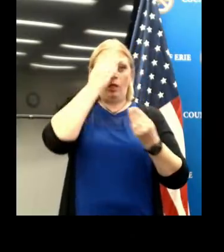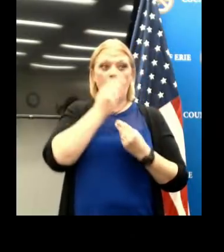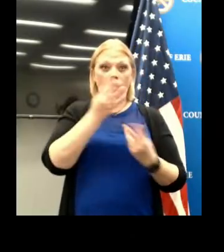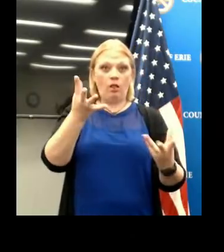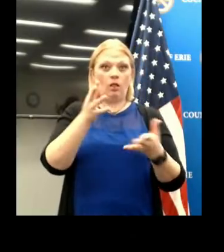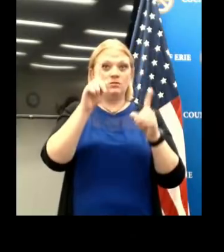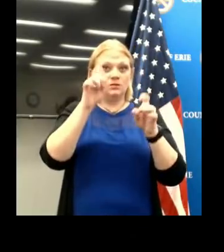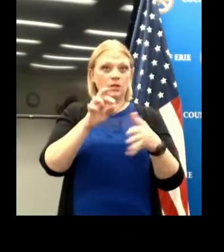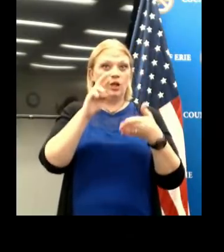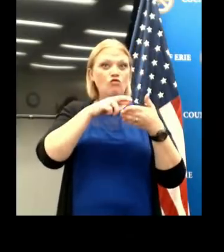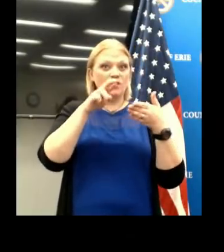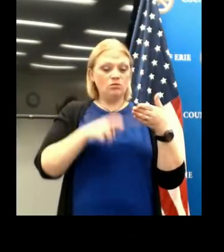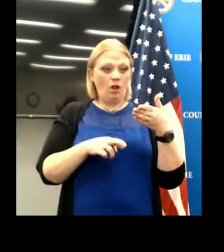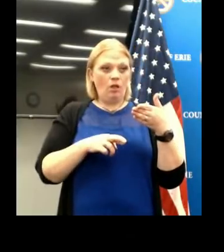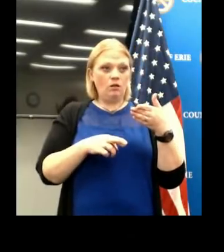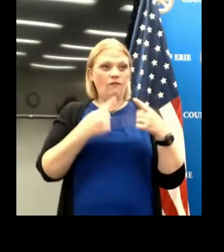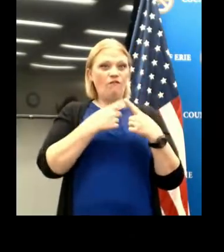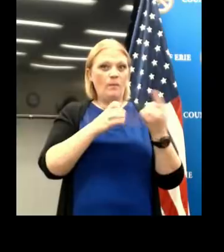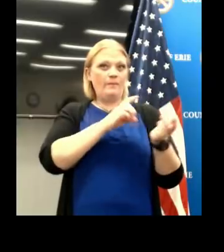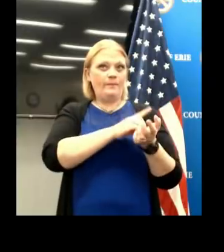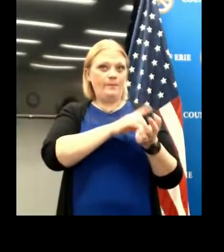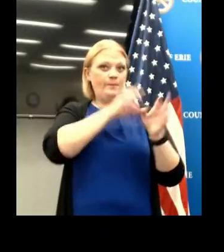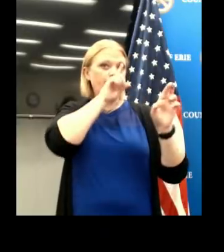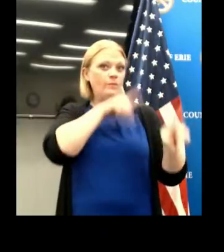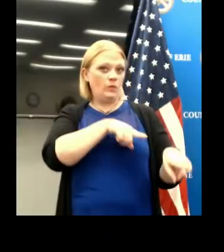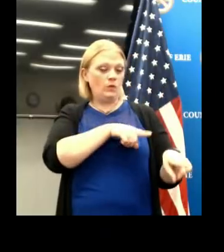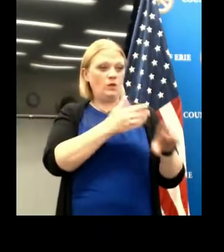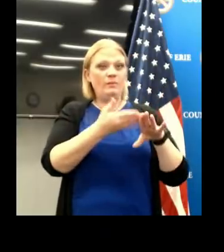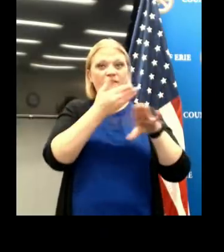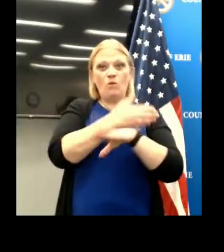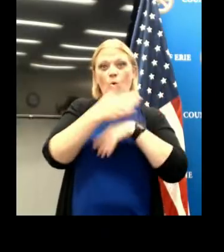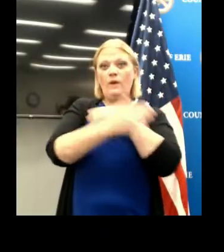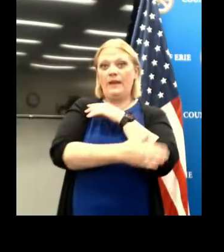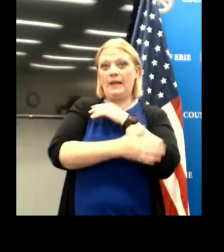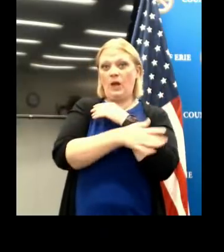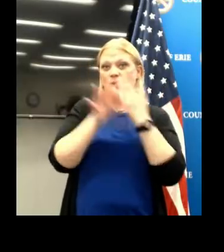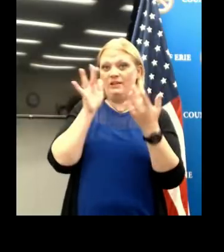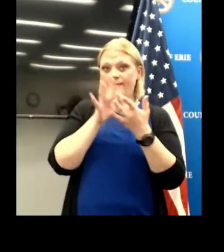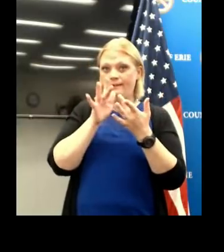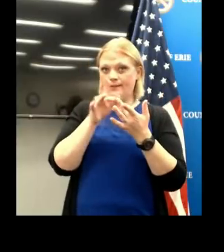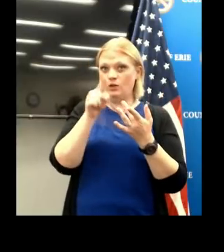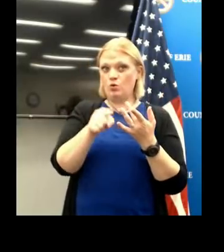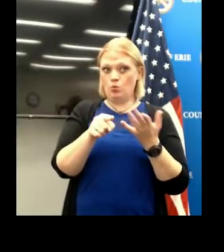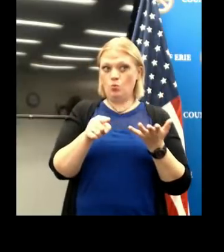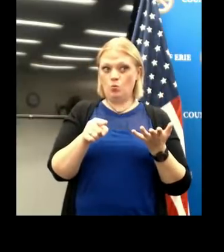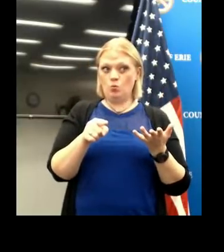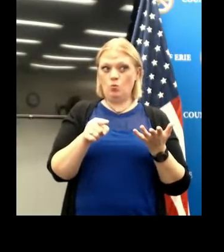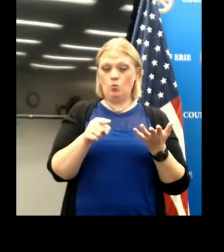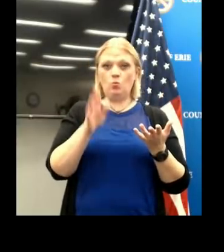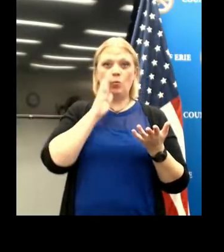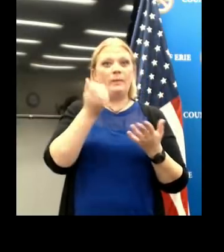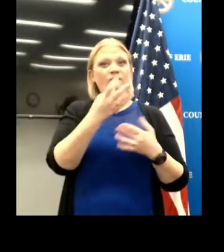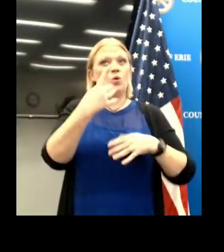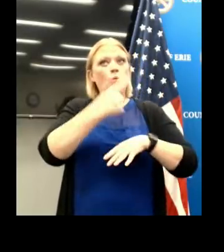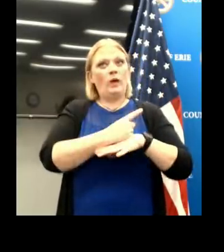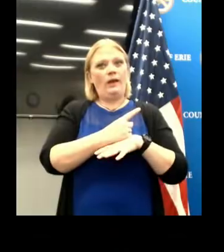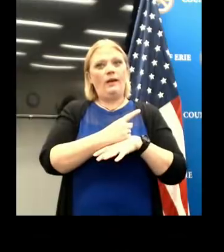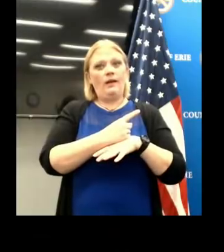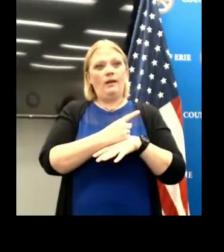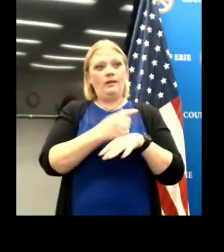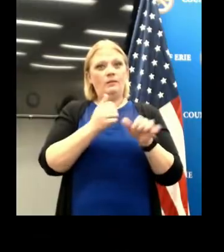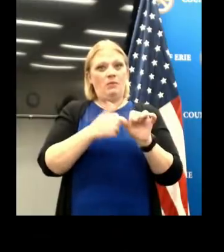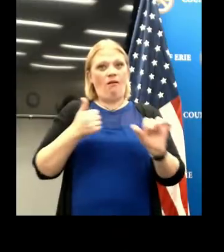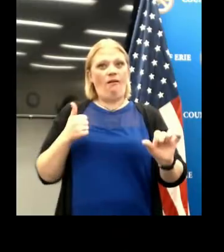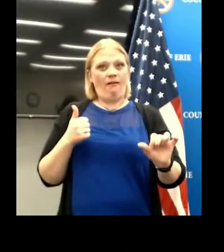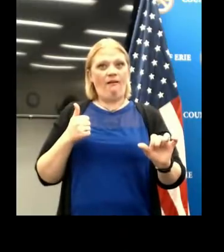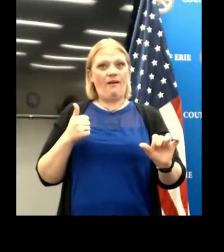test results by the ordering physician before the county contacts you, there'll be a couple days lag.